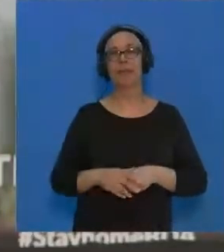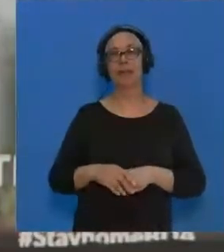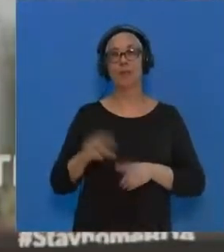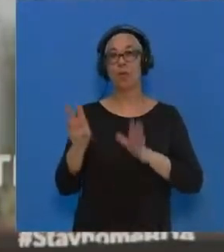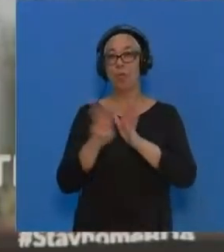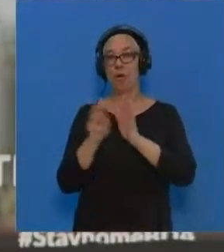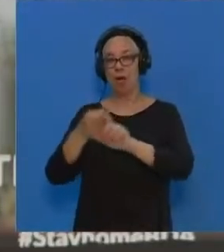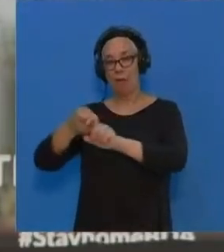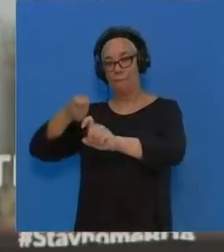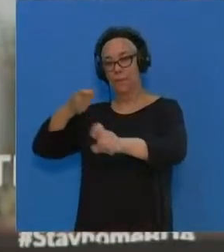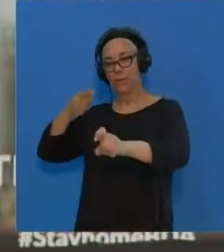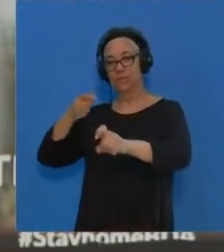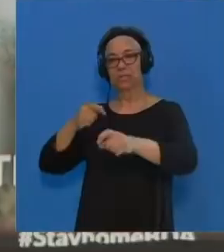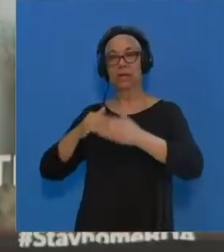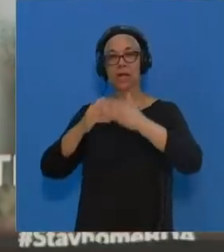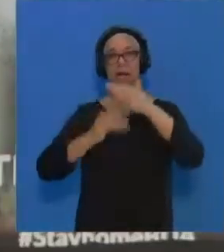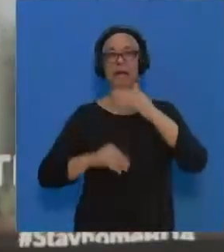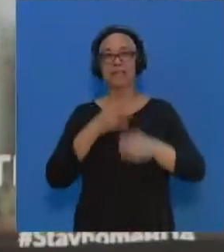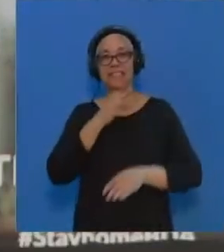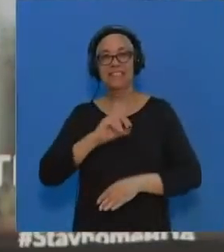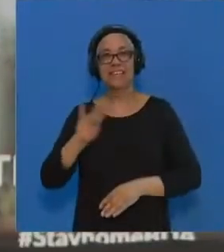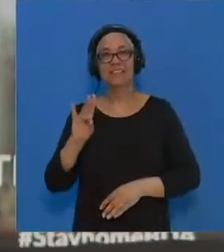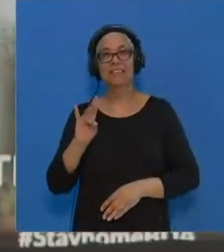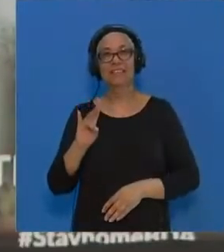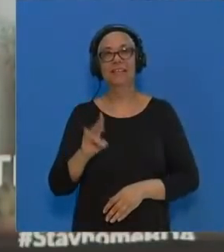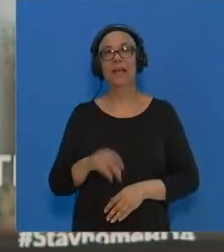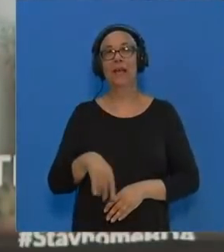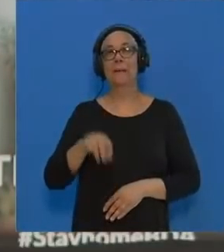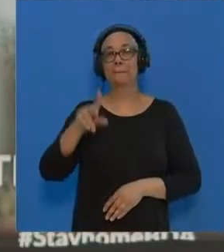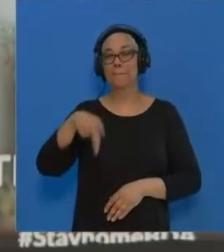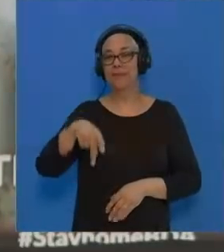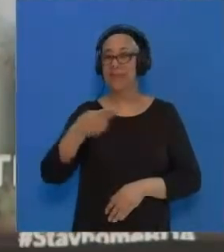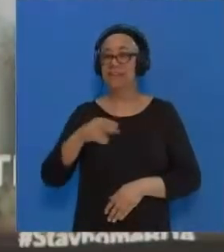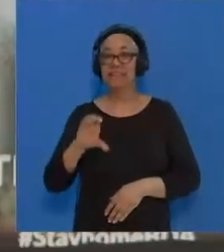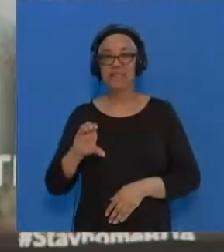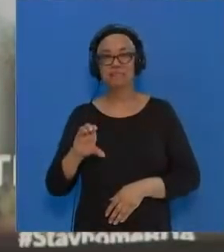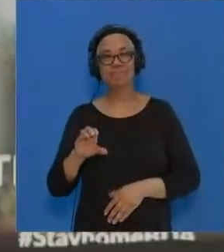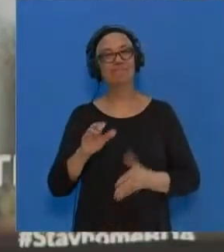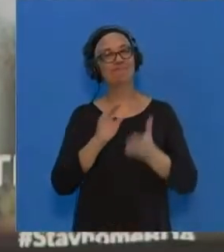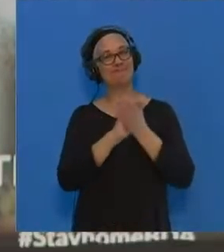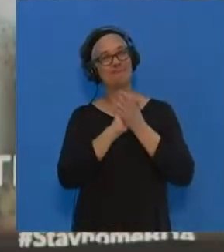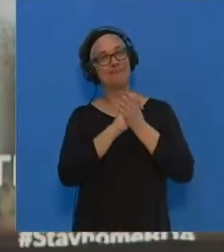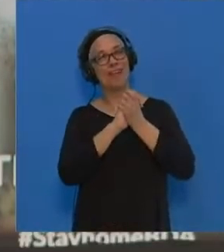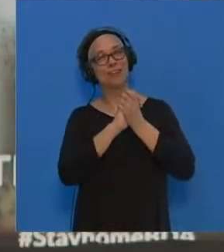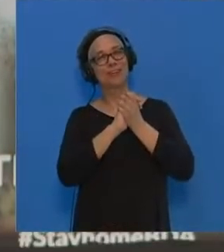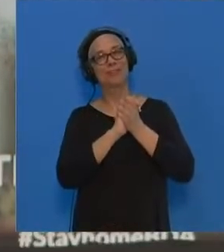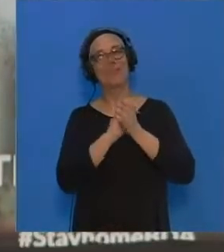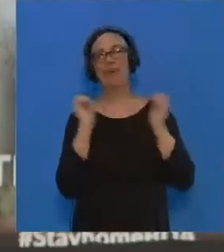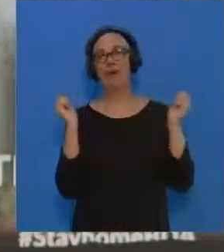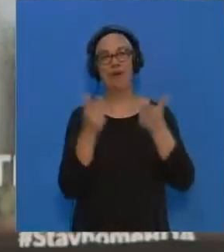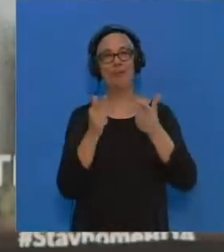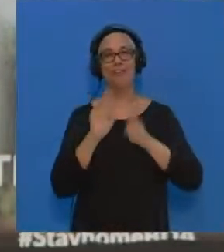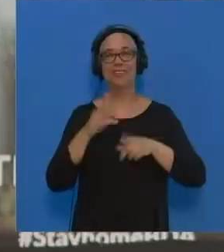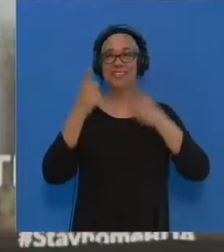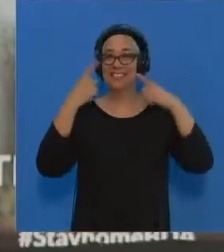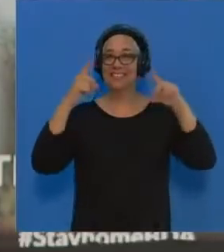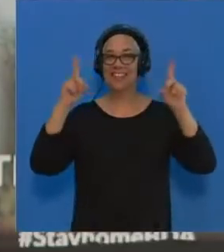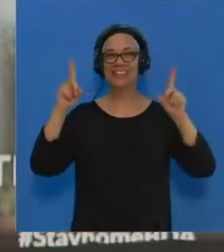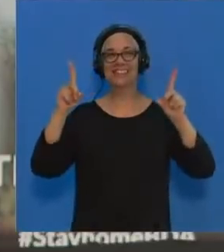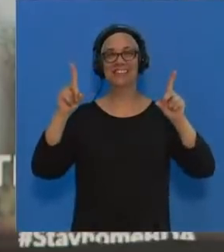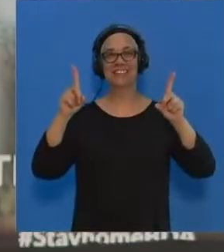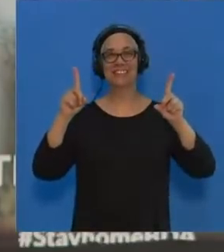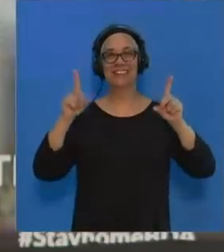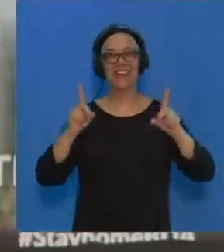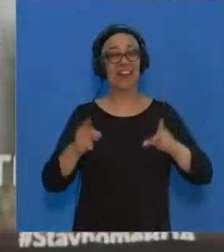under 17 champions, PHC. I congratulate all of you on your successes, and